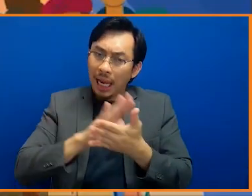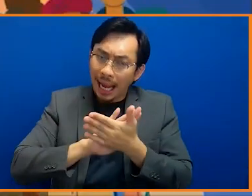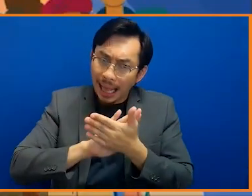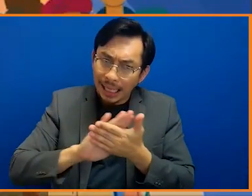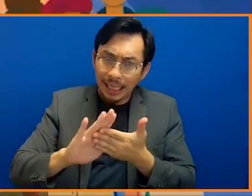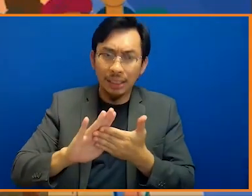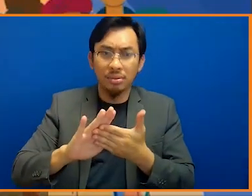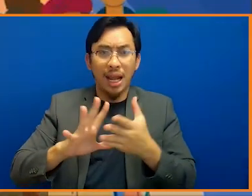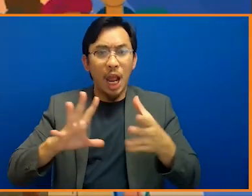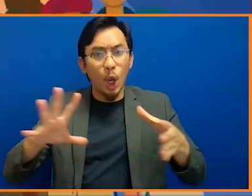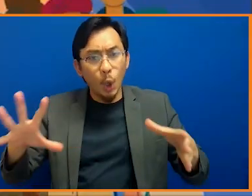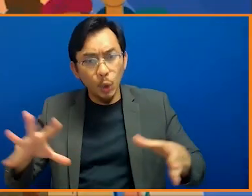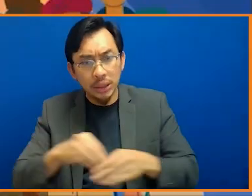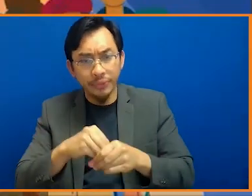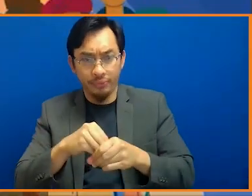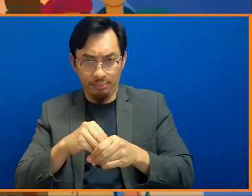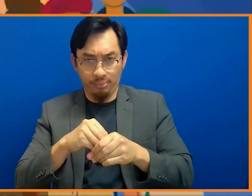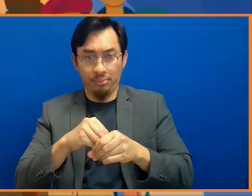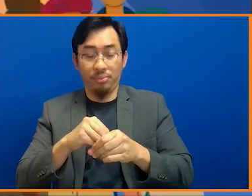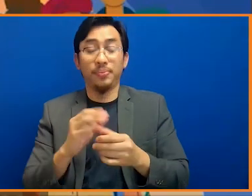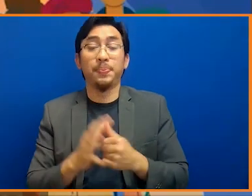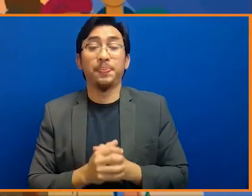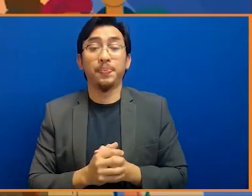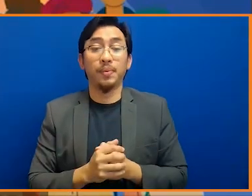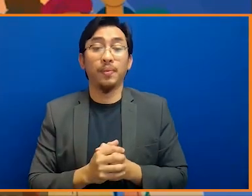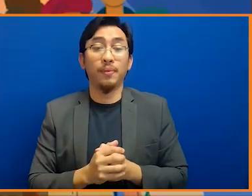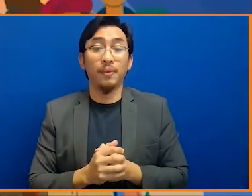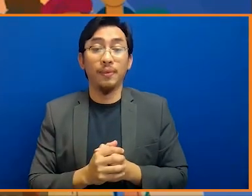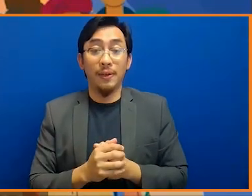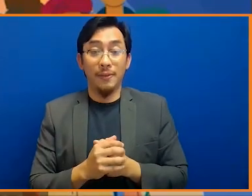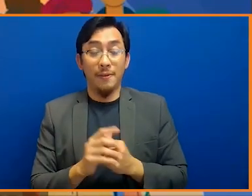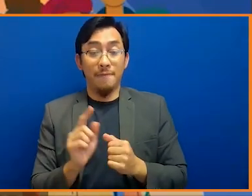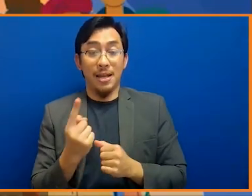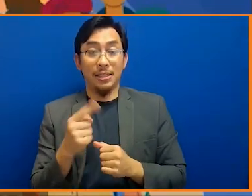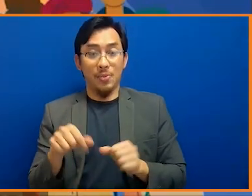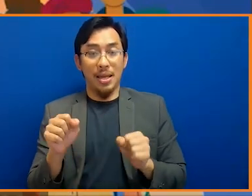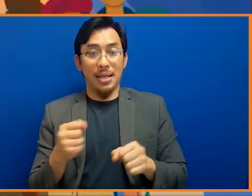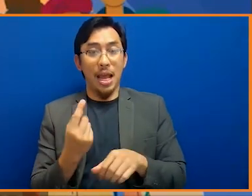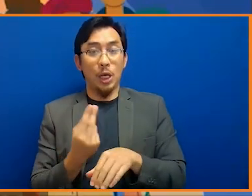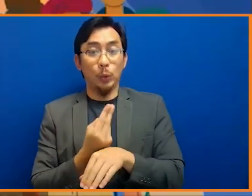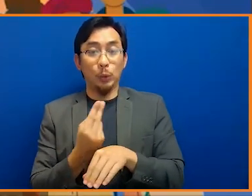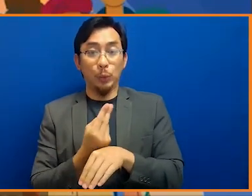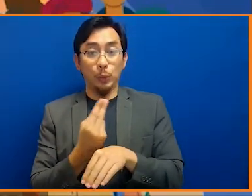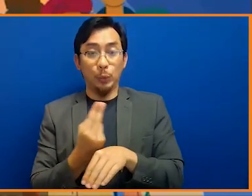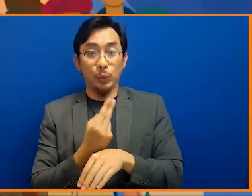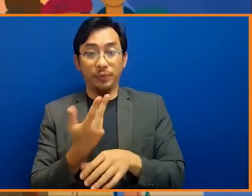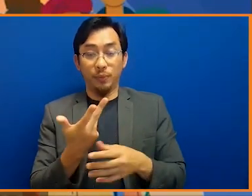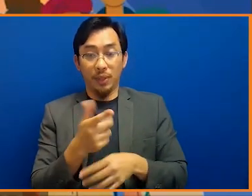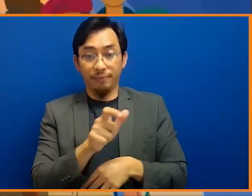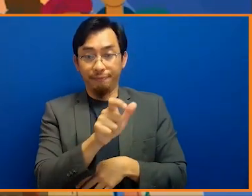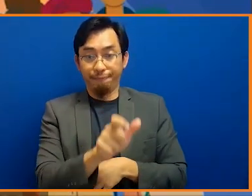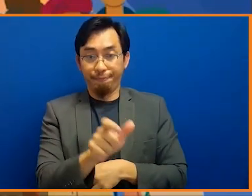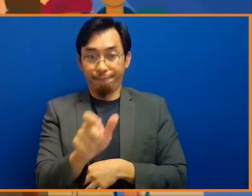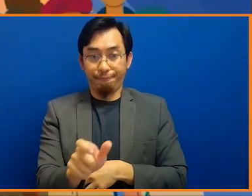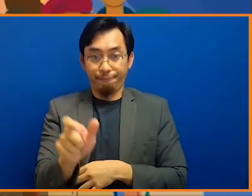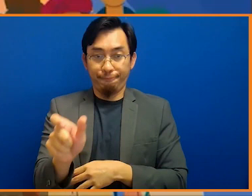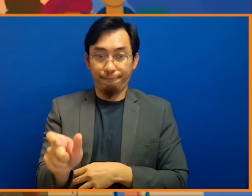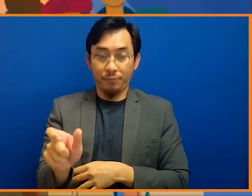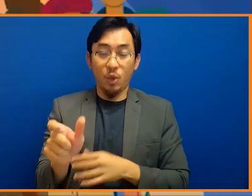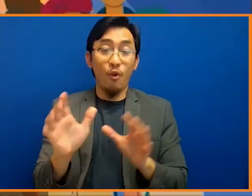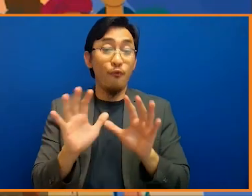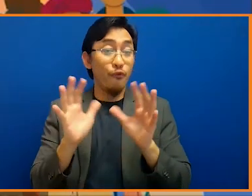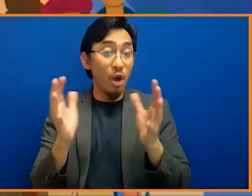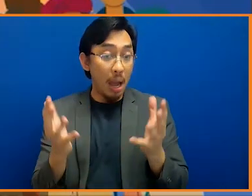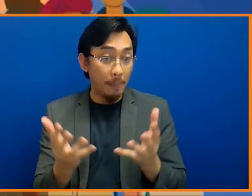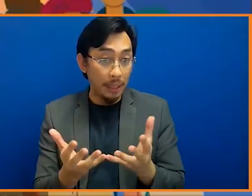and also gender-based. Nah, the approach that we can start from individual and